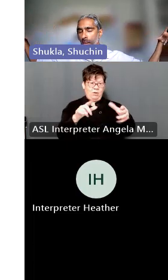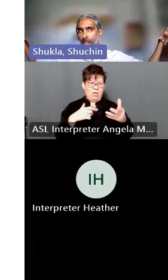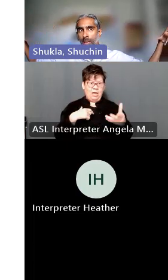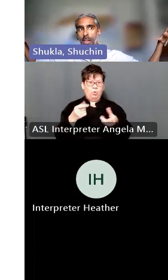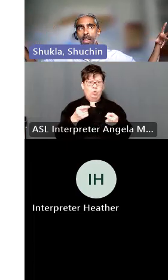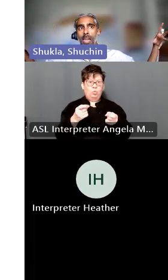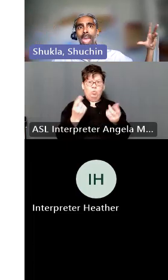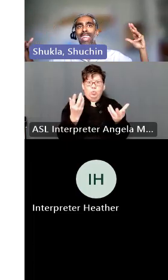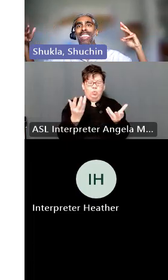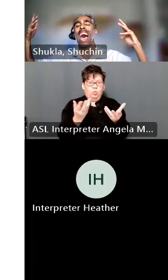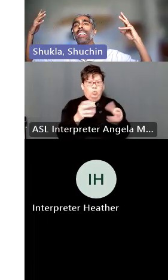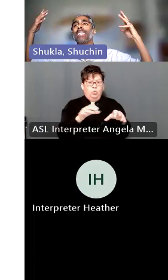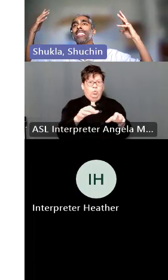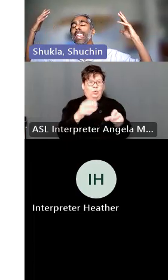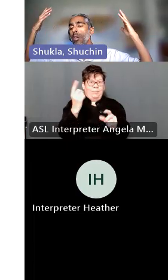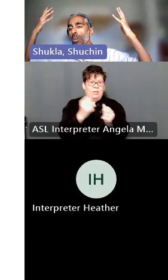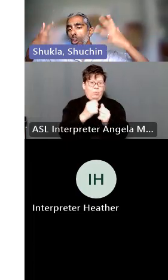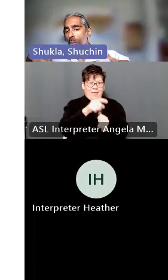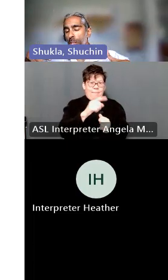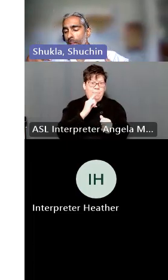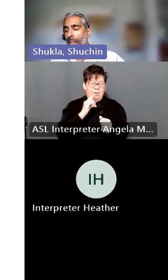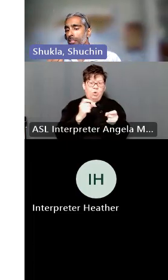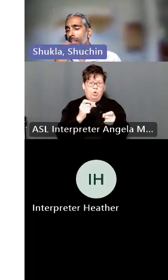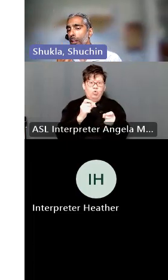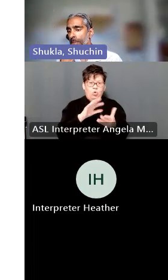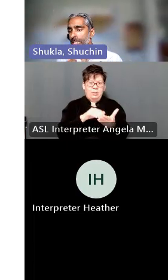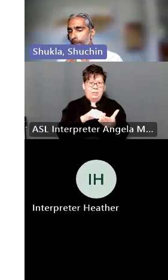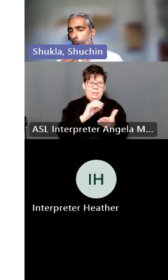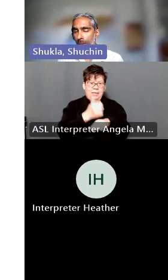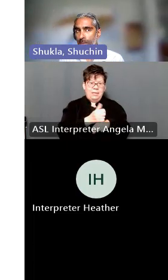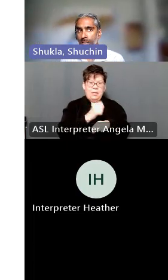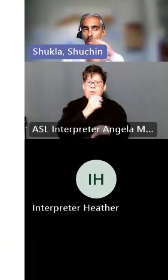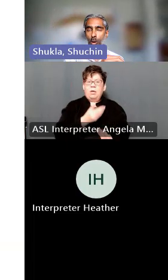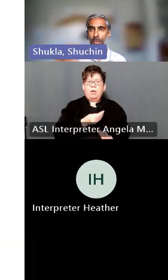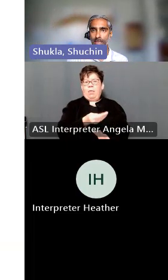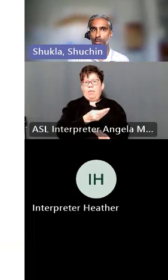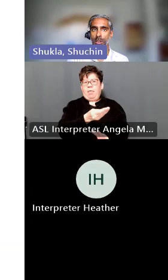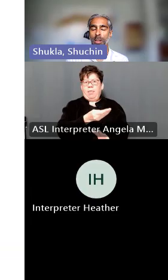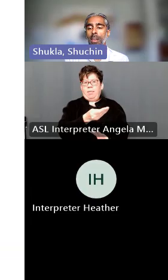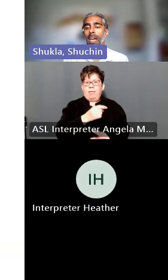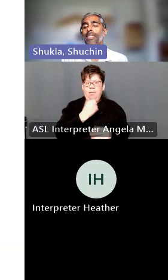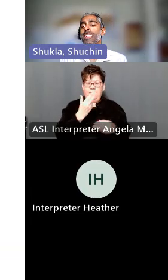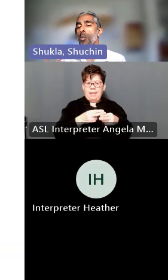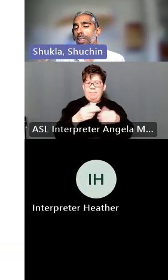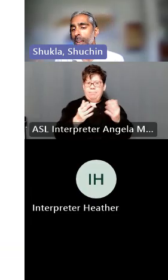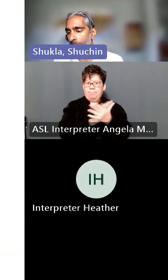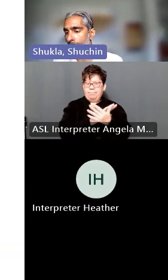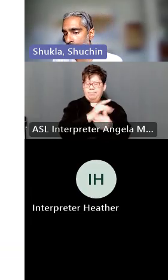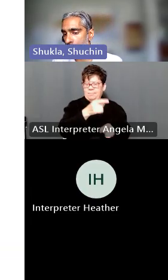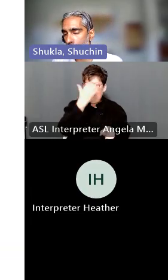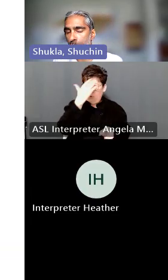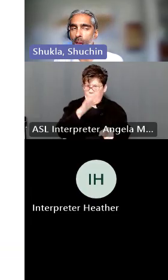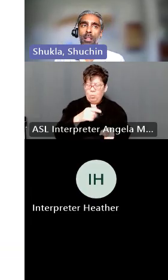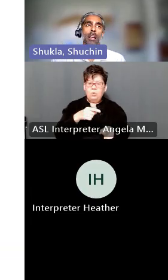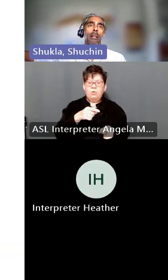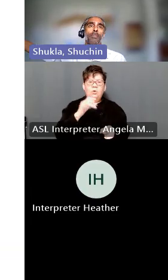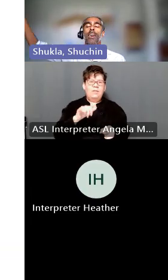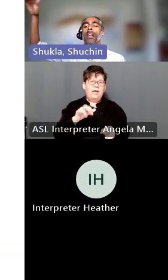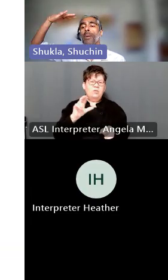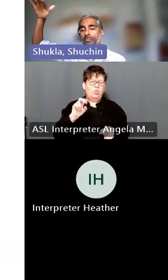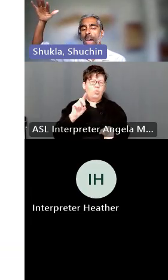controlled research setting and not let anyone know what they're getting. So you get your placebo pills in one group, et cetera. And that's more like a randomized